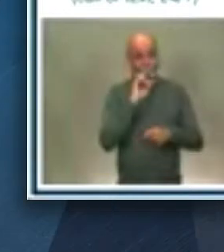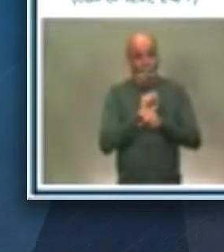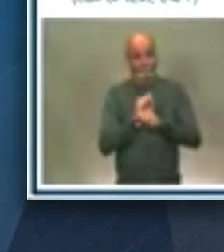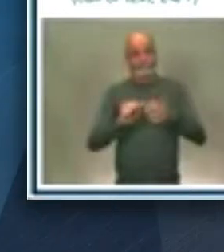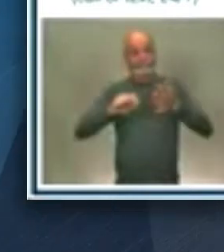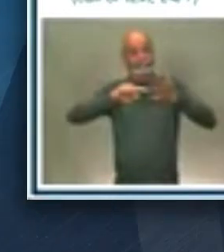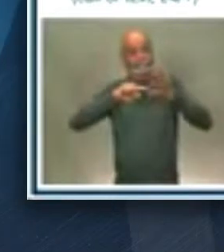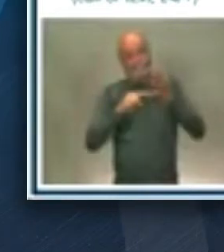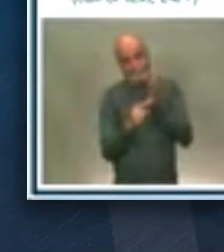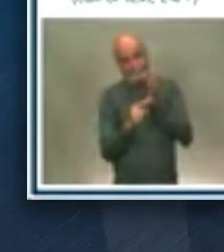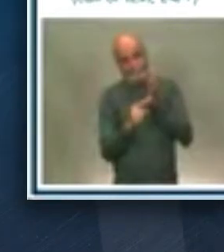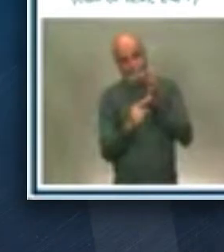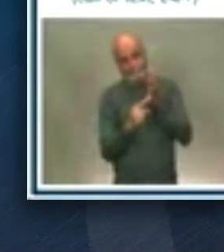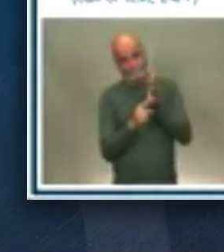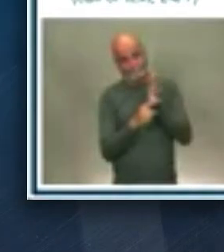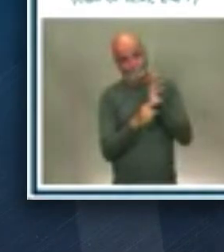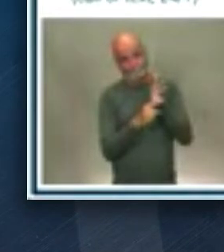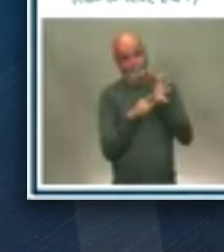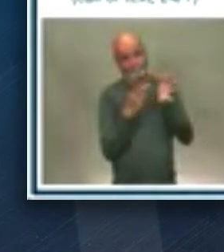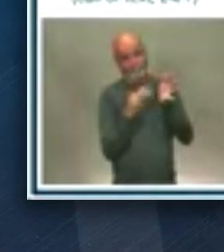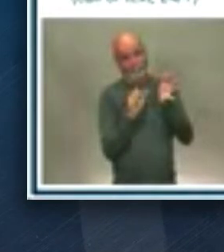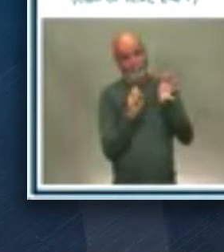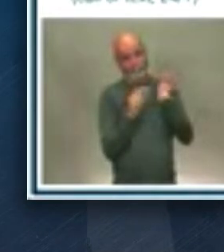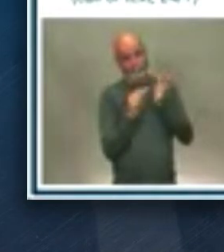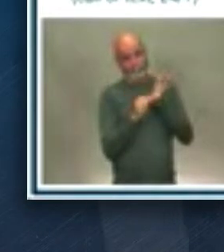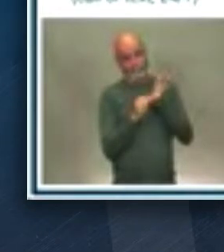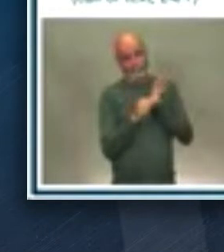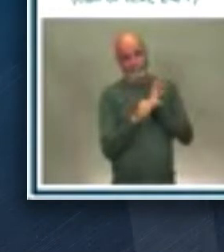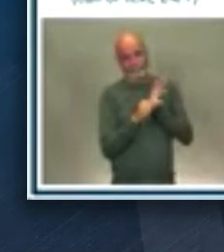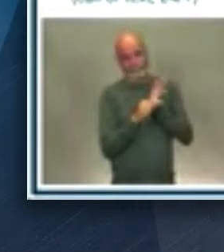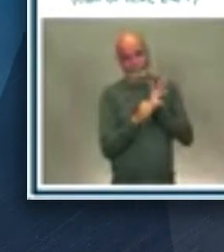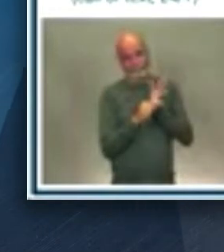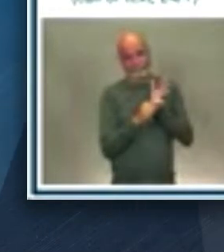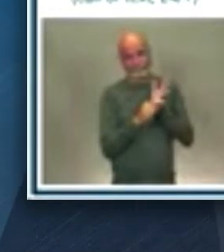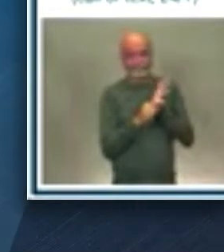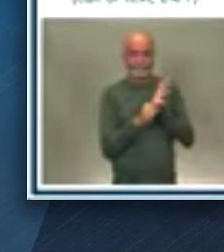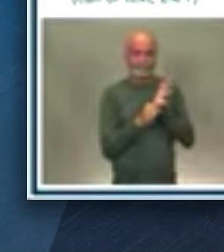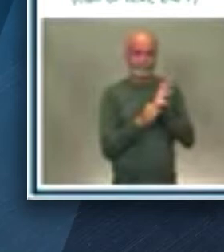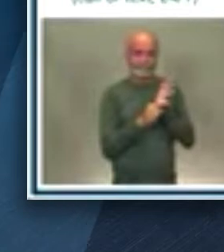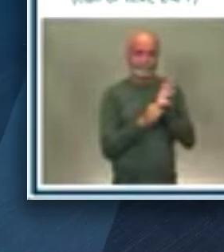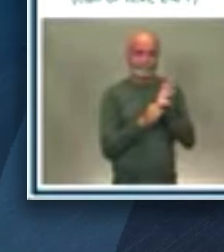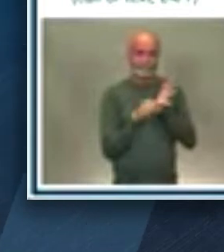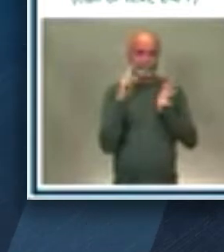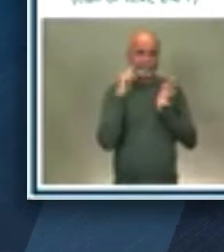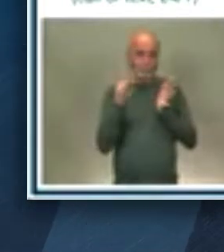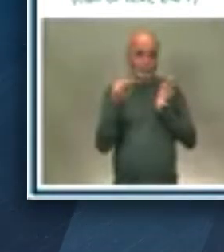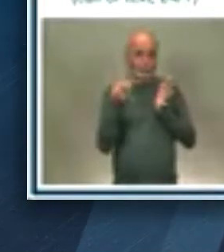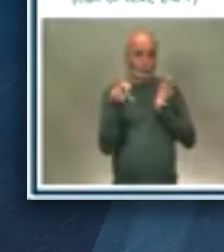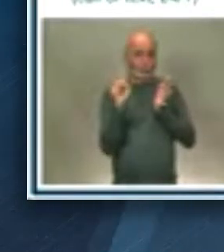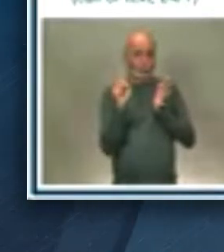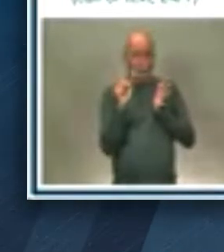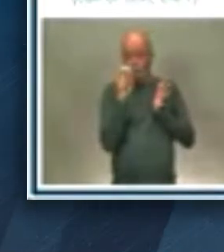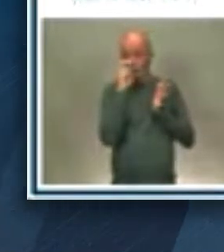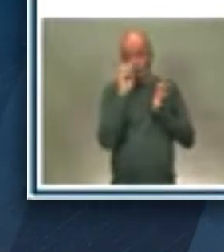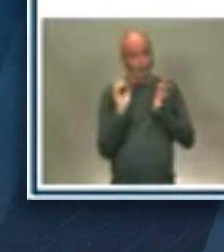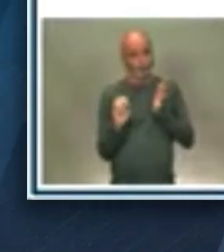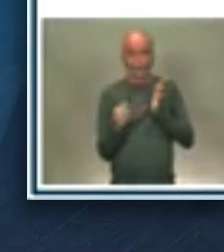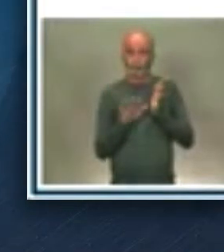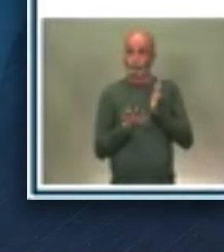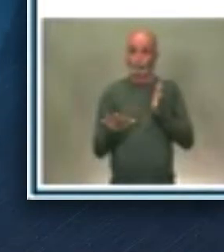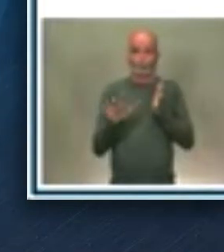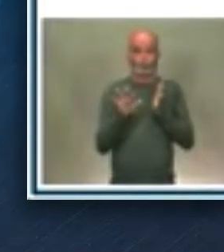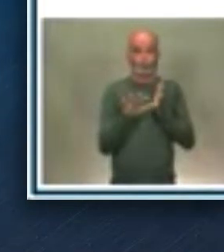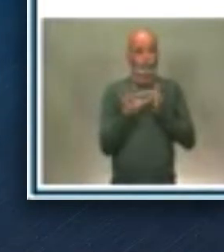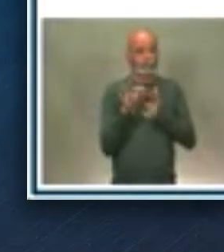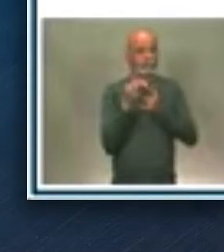be two tiers. Everyone living in Nova Scotia, no restrictions, the only restrictions on travelers. That misses a